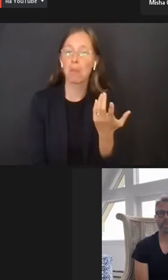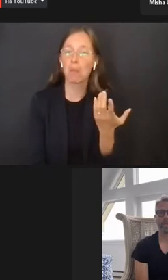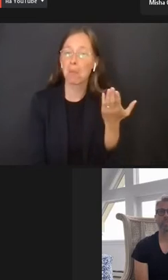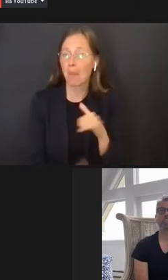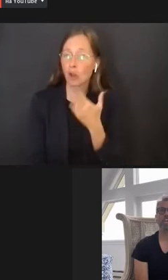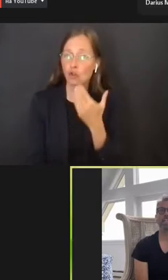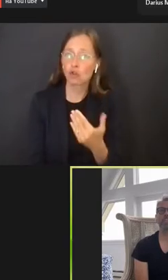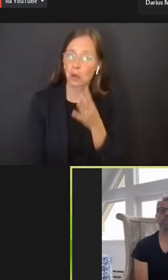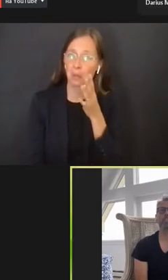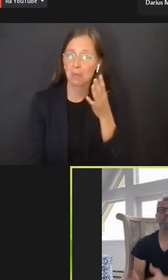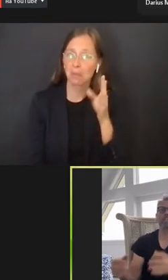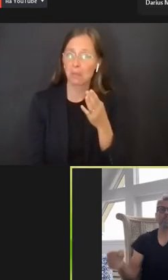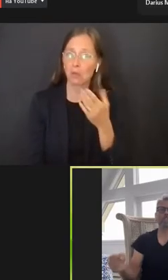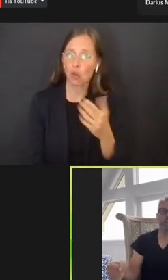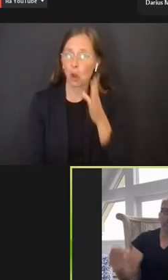So you're saying